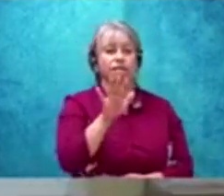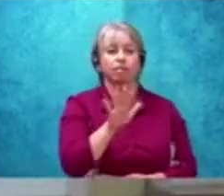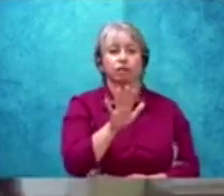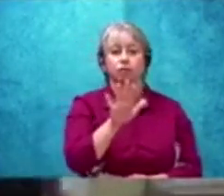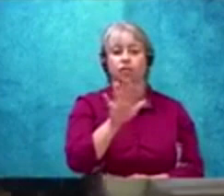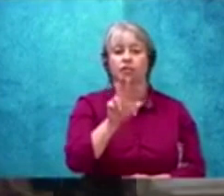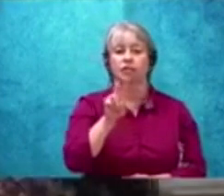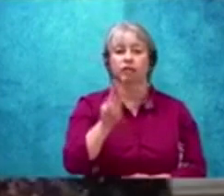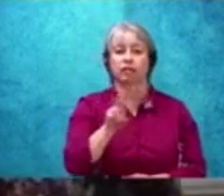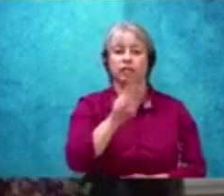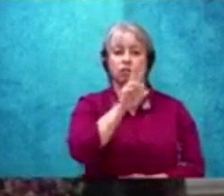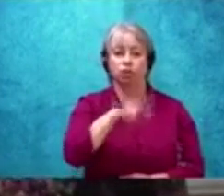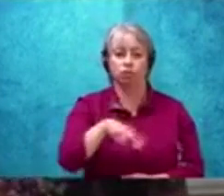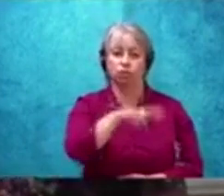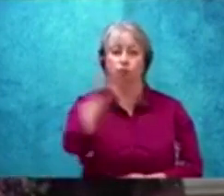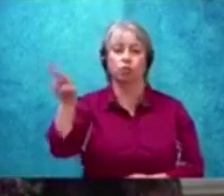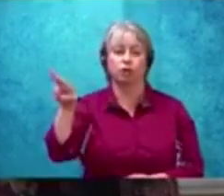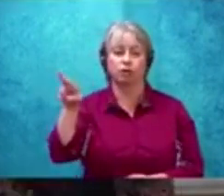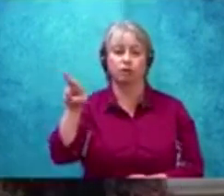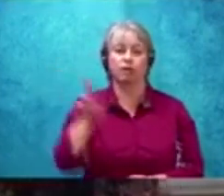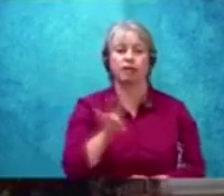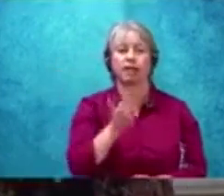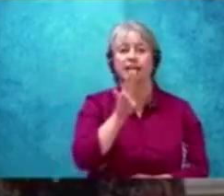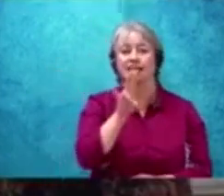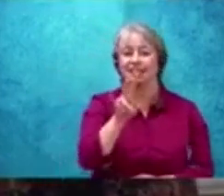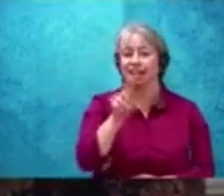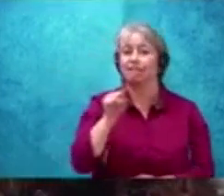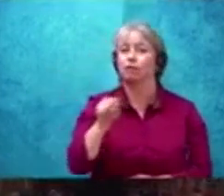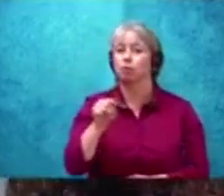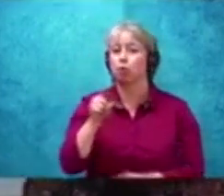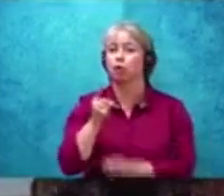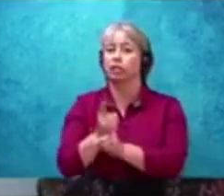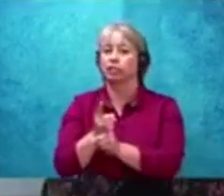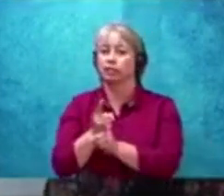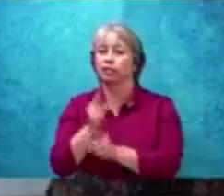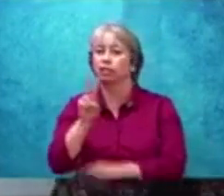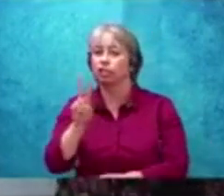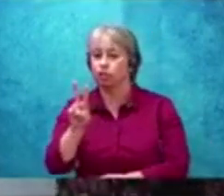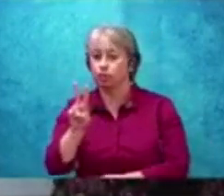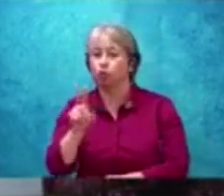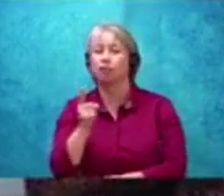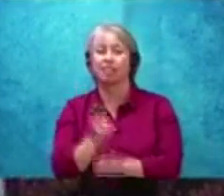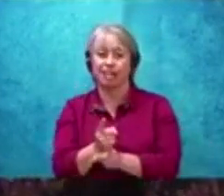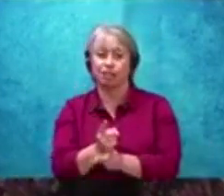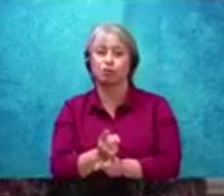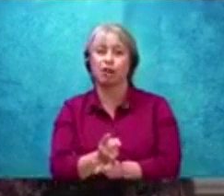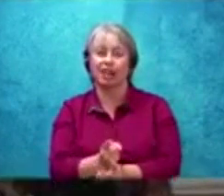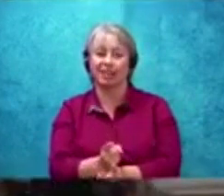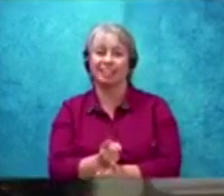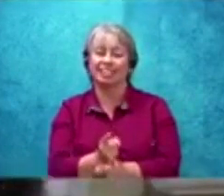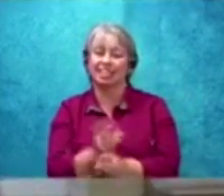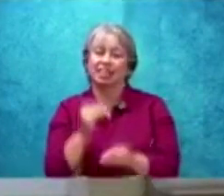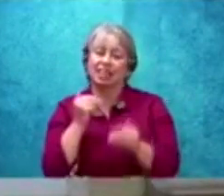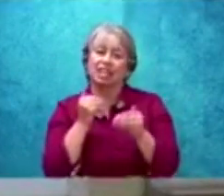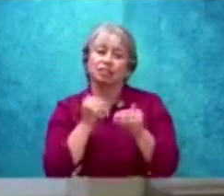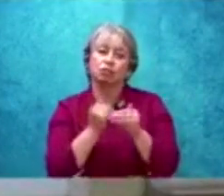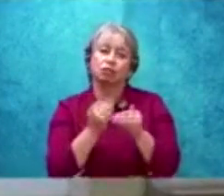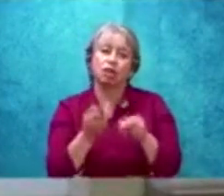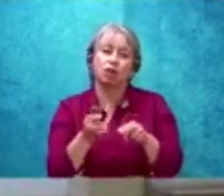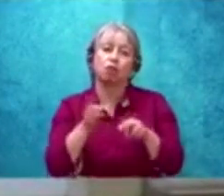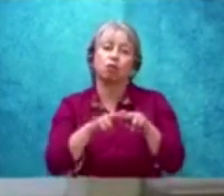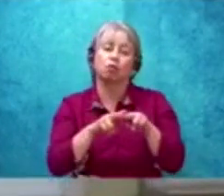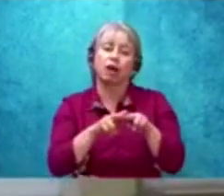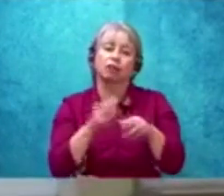52, square root, that's right, 7.2. Let's see what it told us to do this time. It says round to the nearest whole number. So we look at